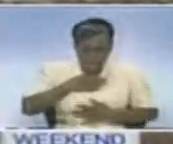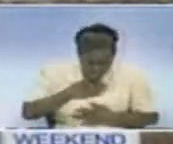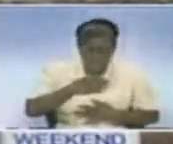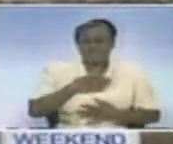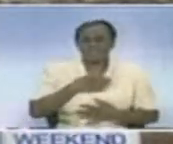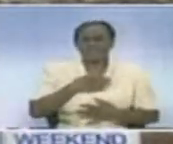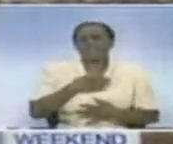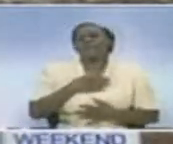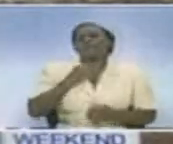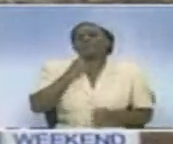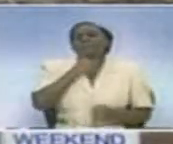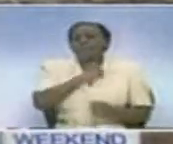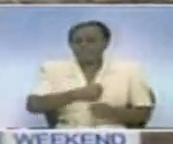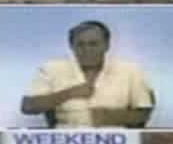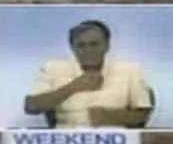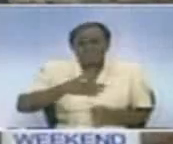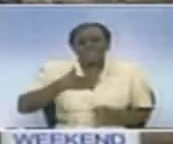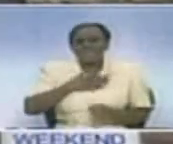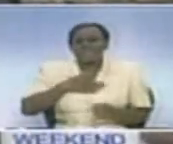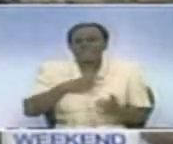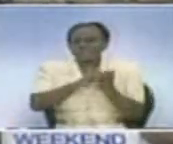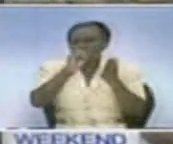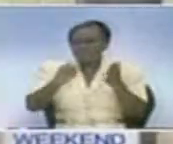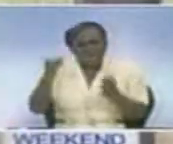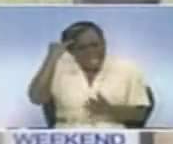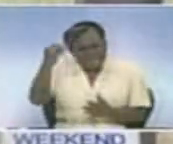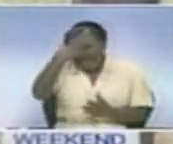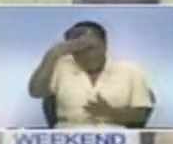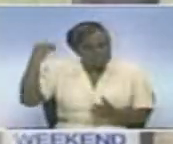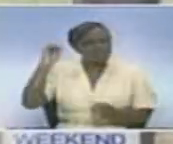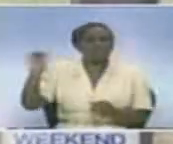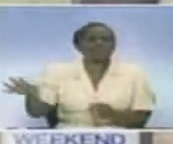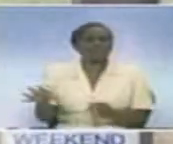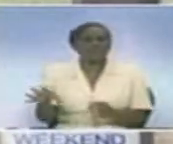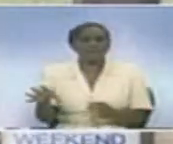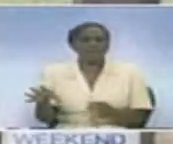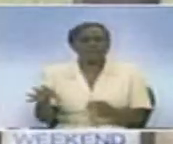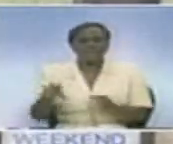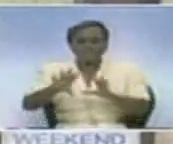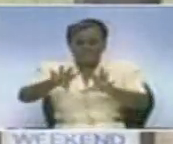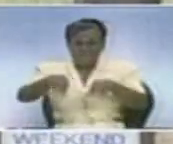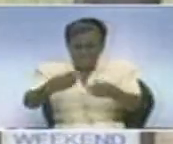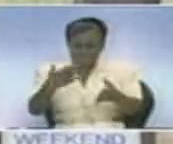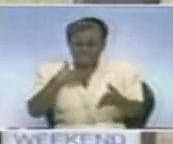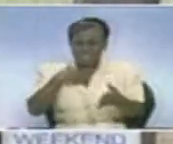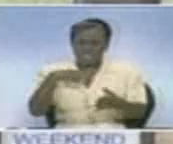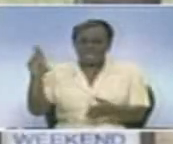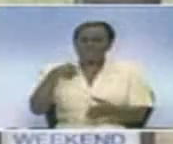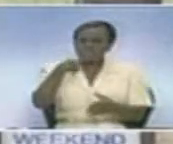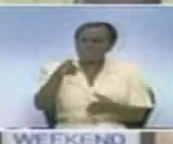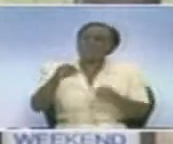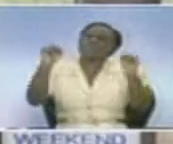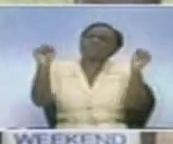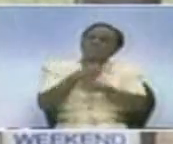to kindly erase it from all faculties of their memory. Kuachia mimi Kalwale nipambane na yeye na Orengo, wewe